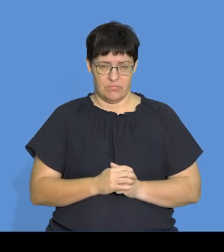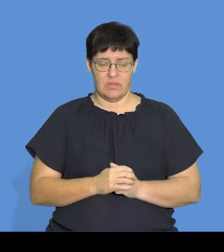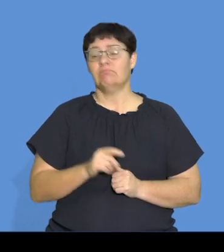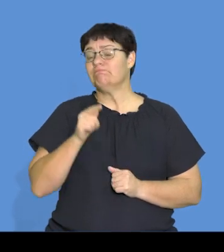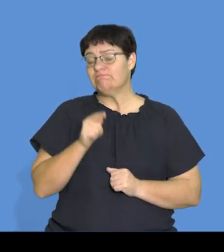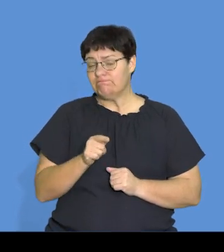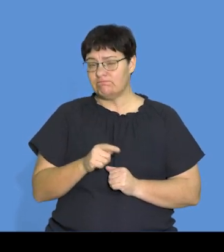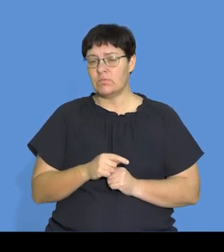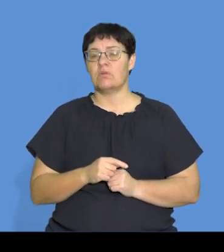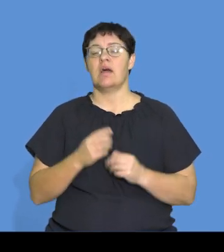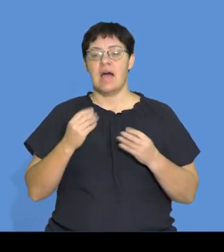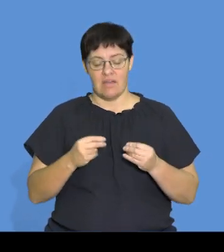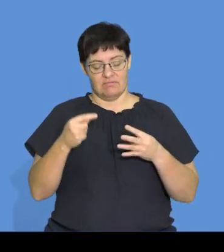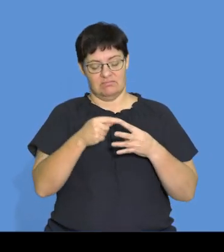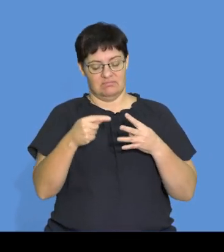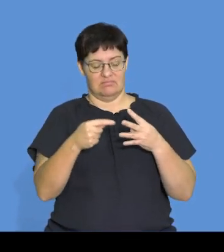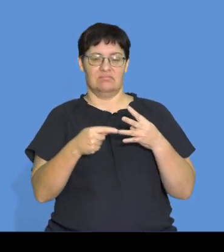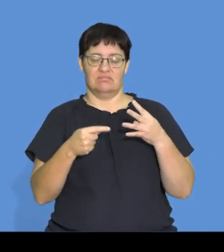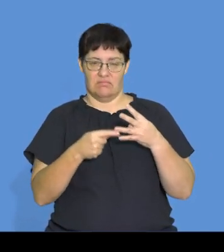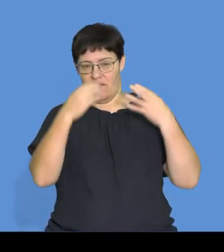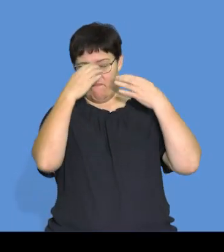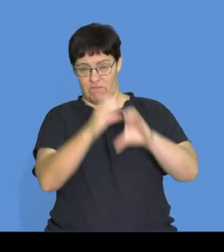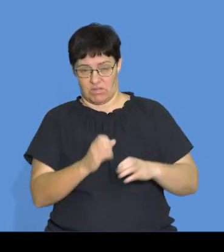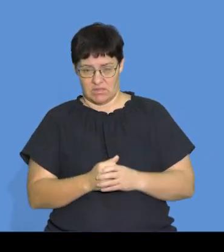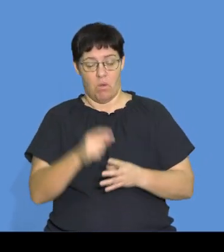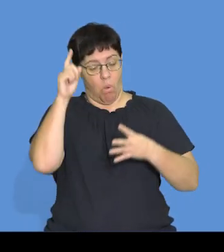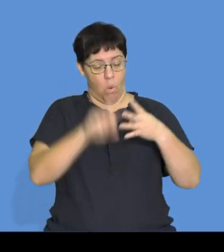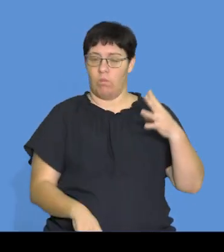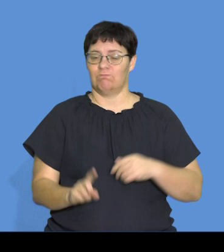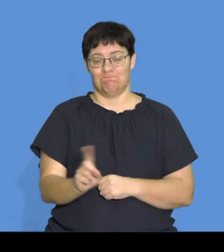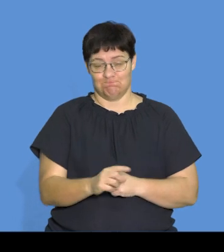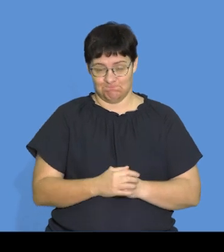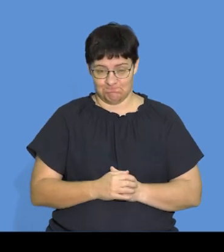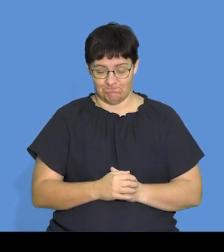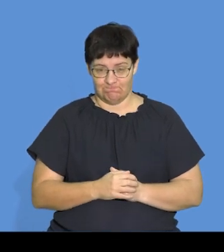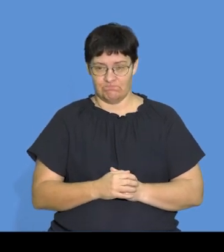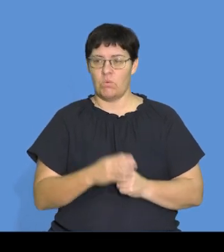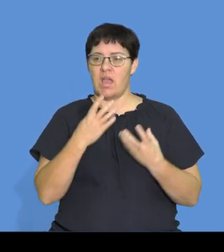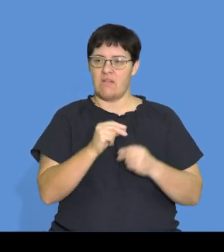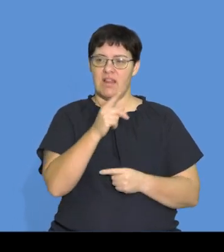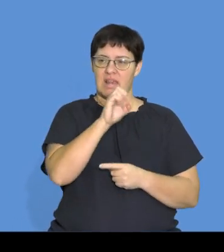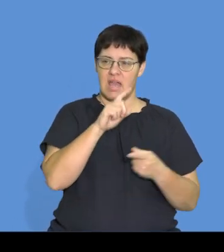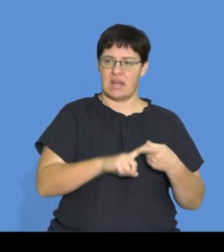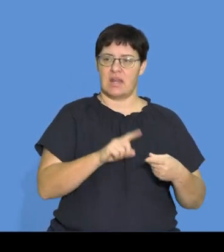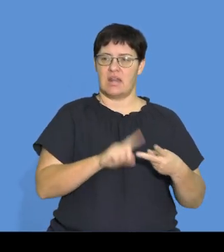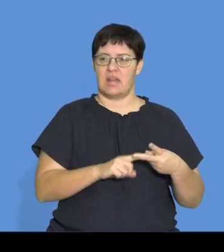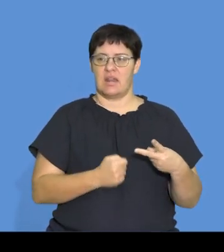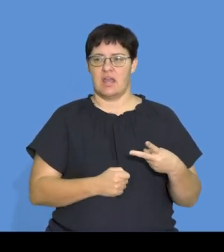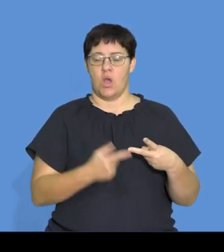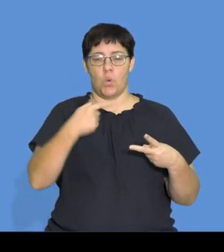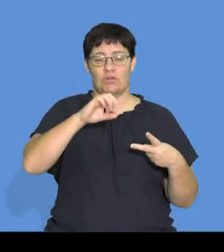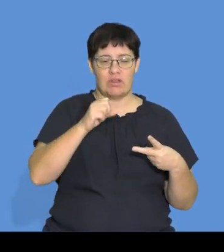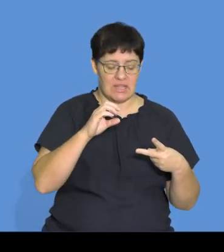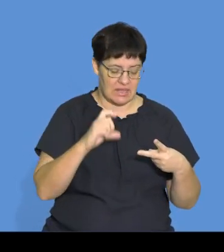be certain types that you're going to focus on and not all of them. We have linear, we have quadratic, we have literal, we